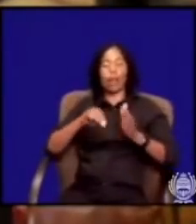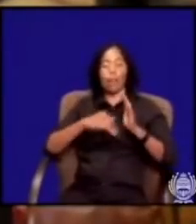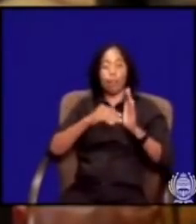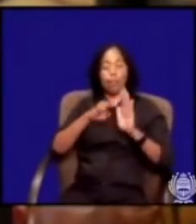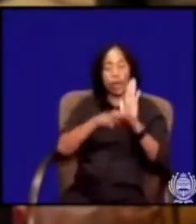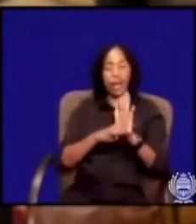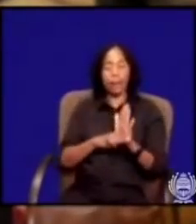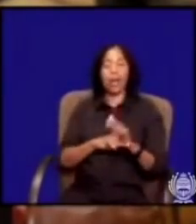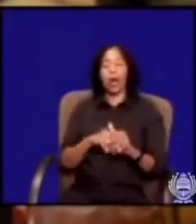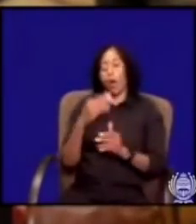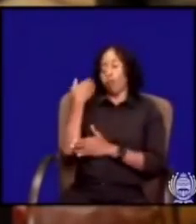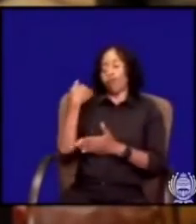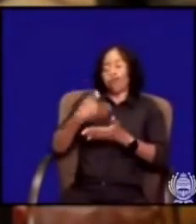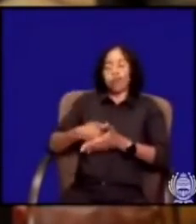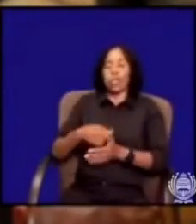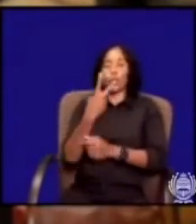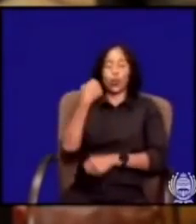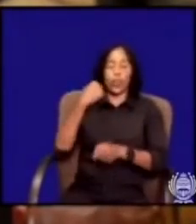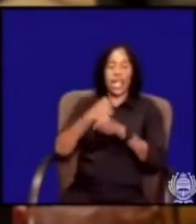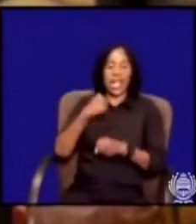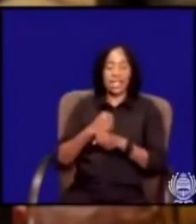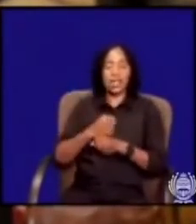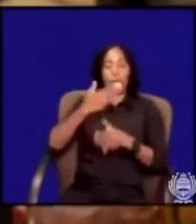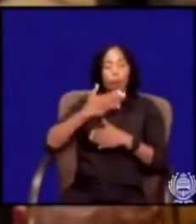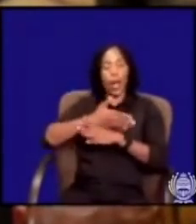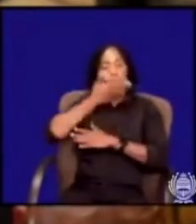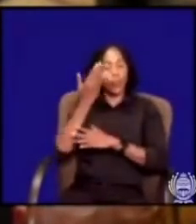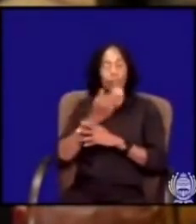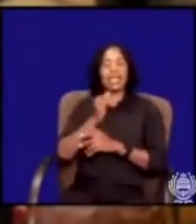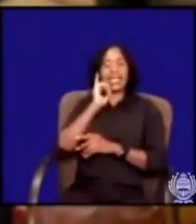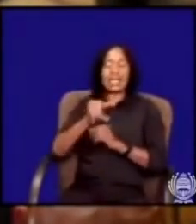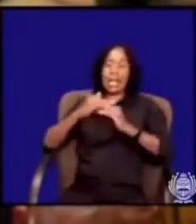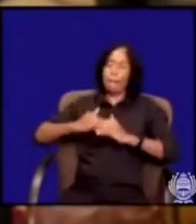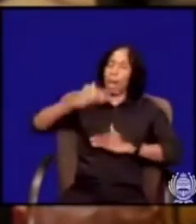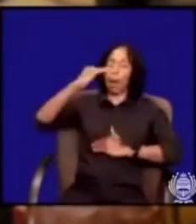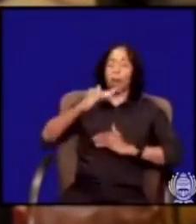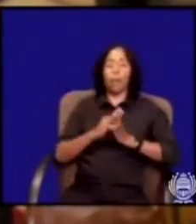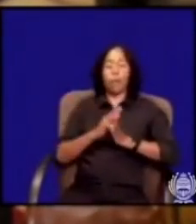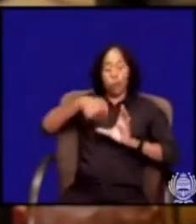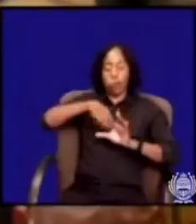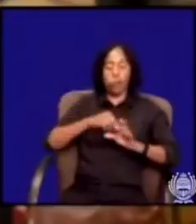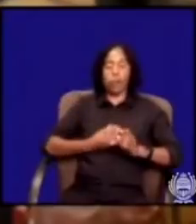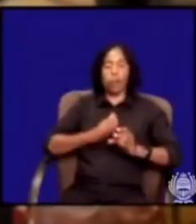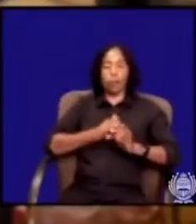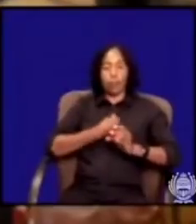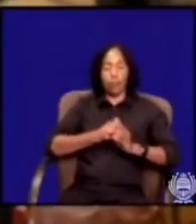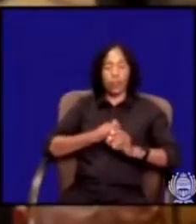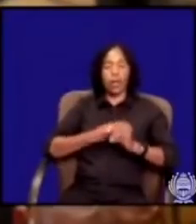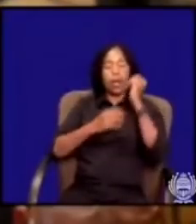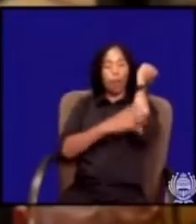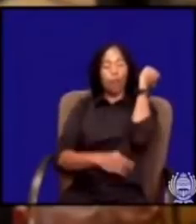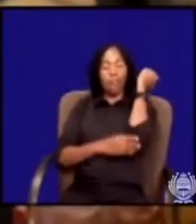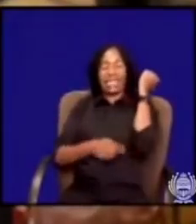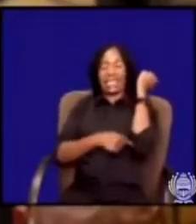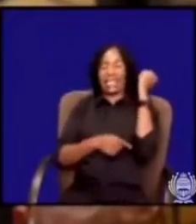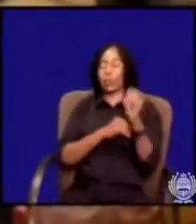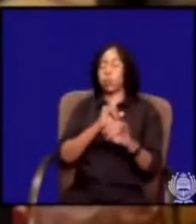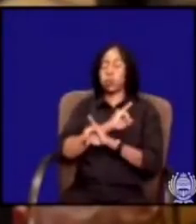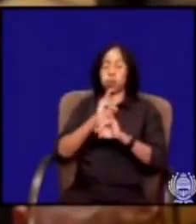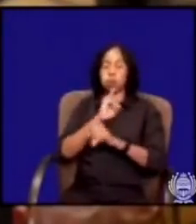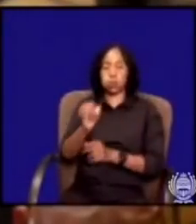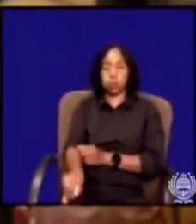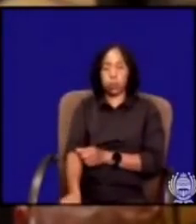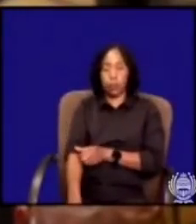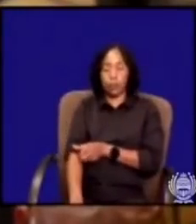implementation, unemployment remains high amongst young people? Poverty is much more than a lack of access to resources. It